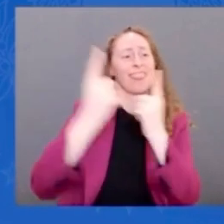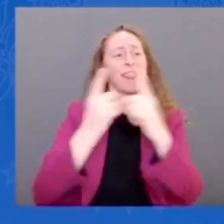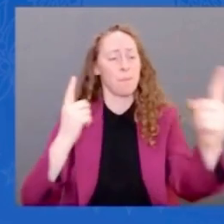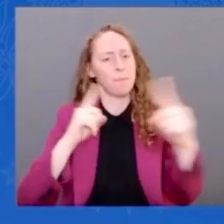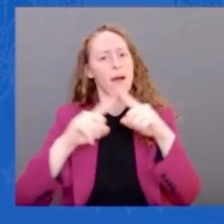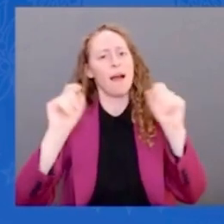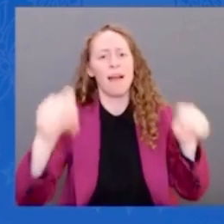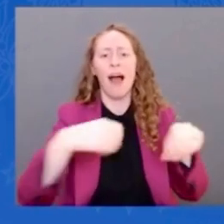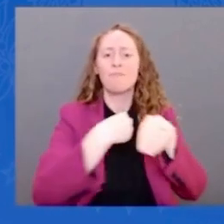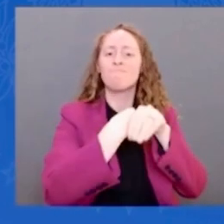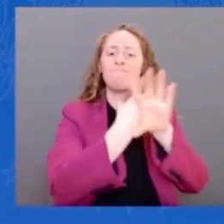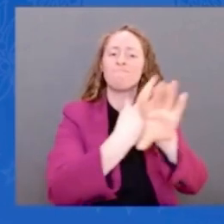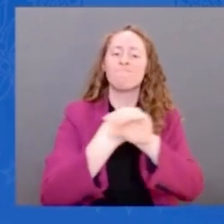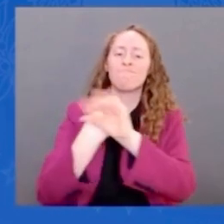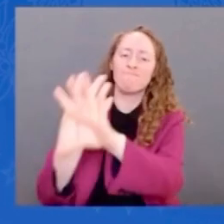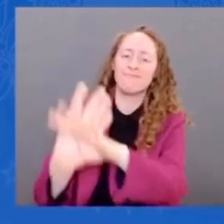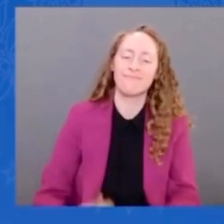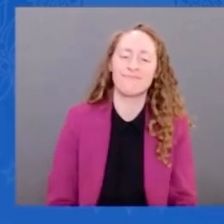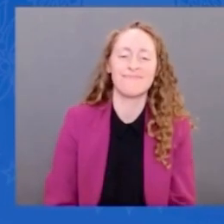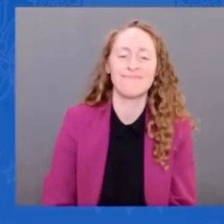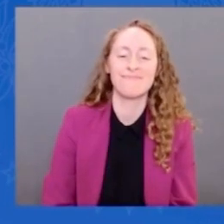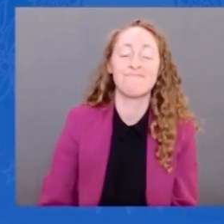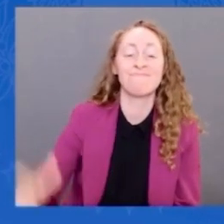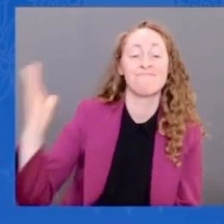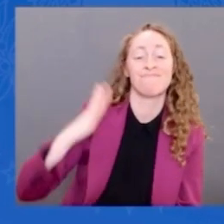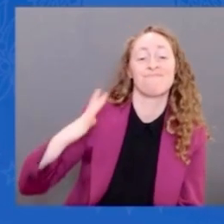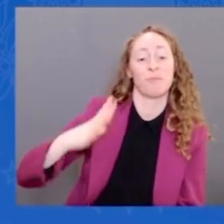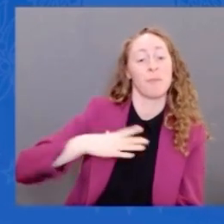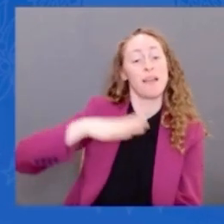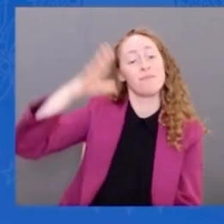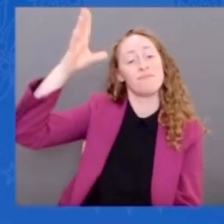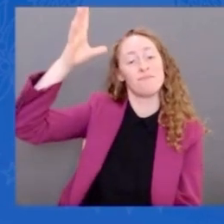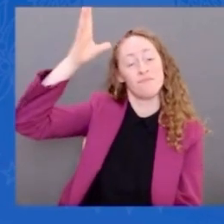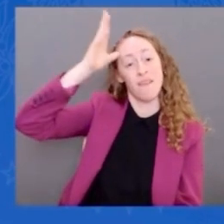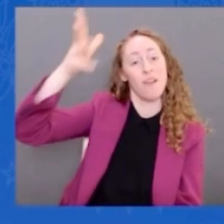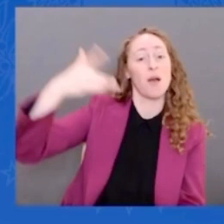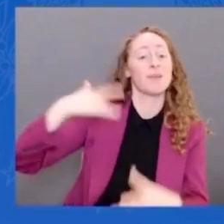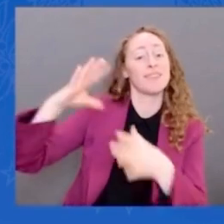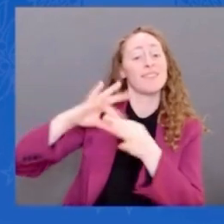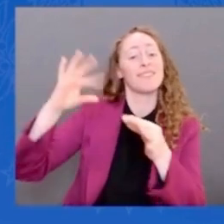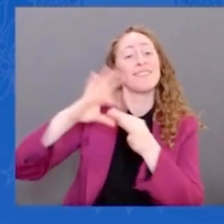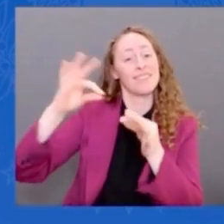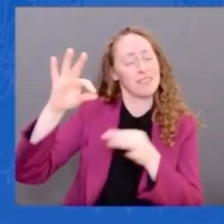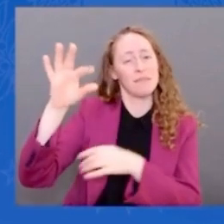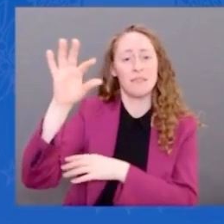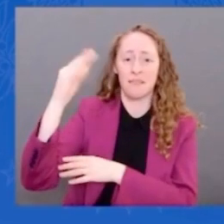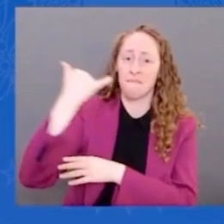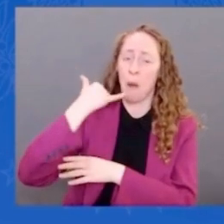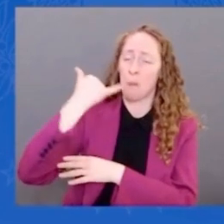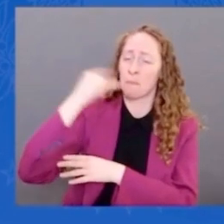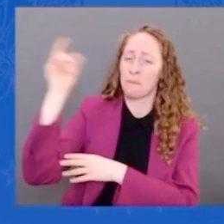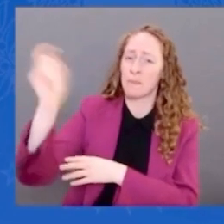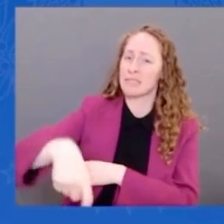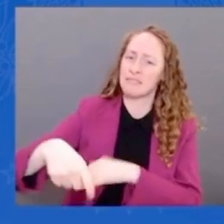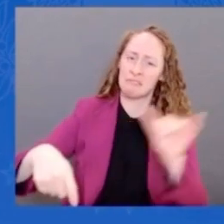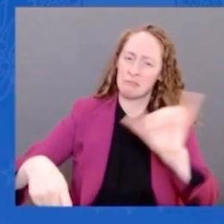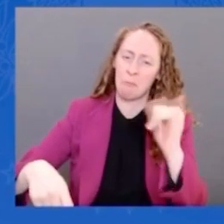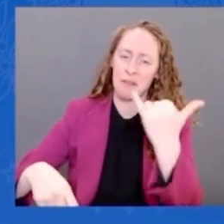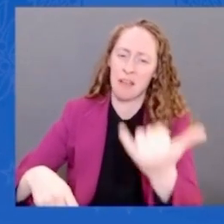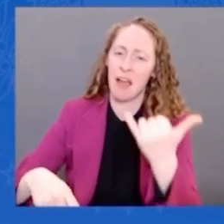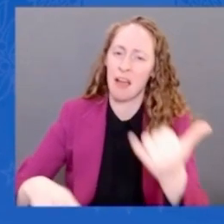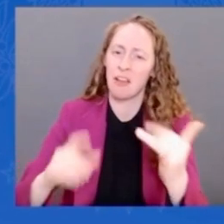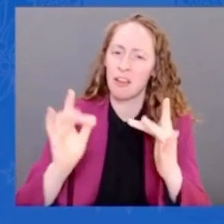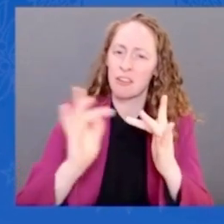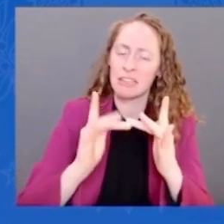telephone. It's pretty consequential. And they're only going to keep growing, this need. High-speed internet is not a